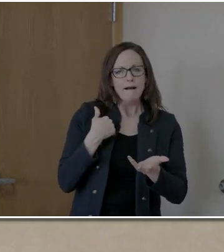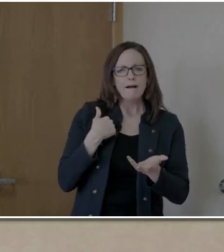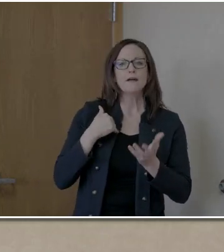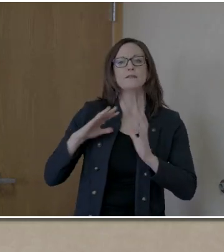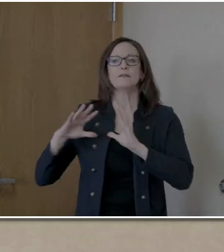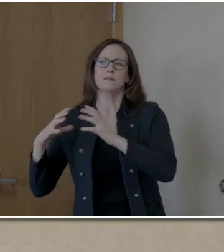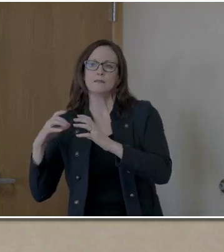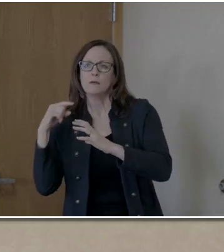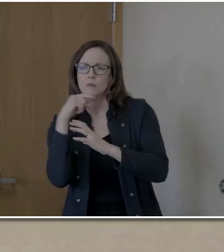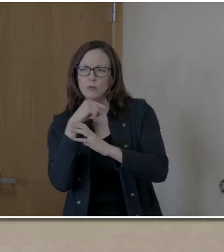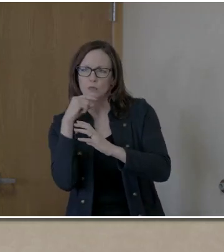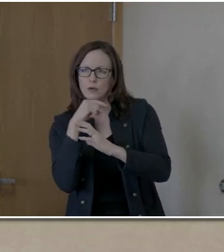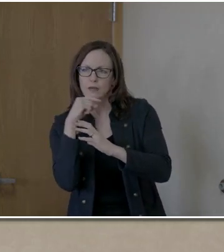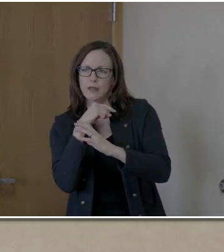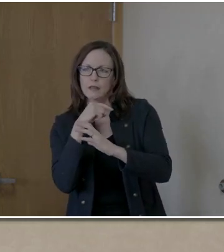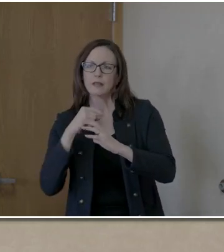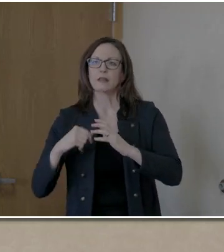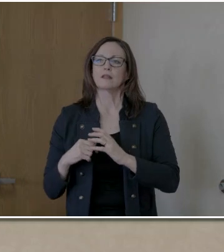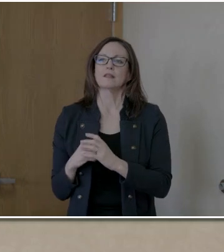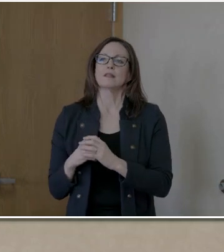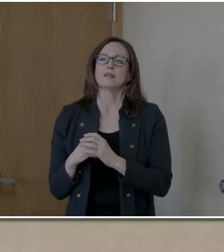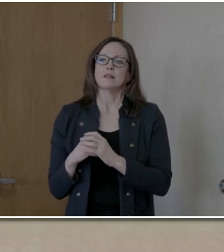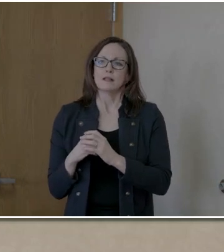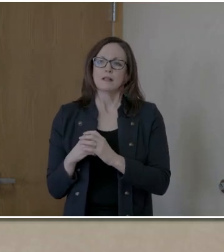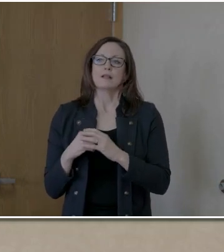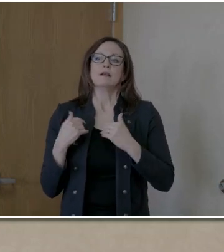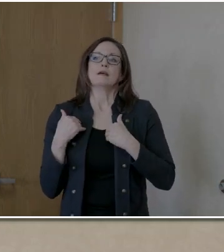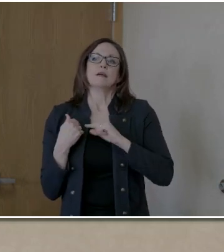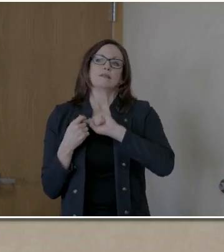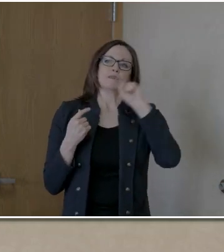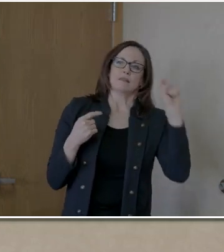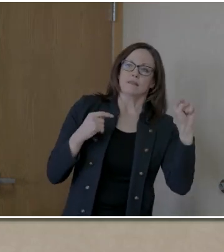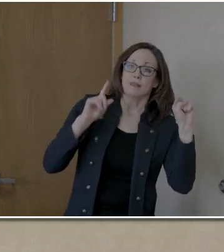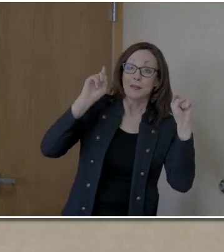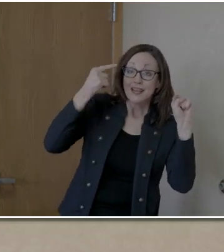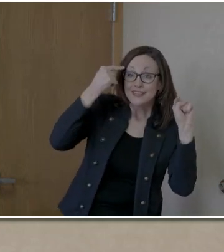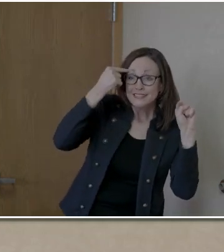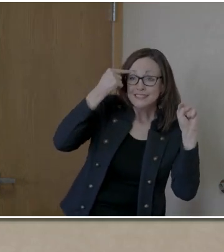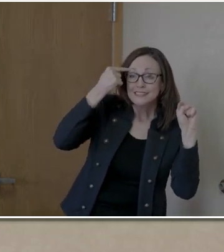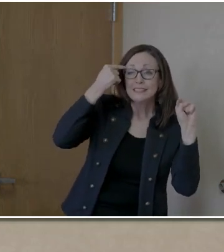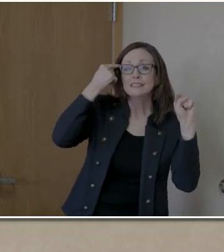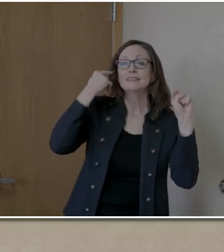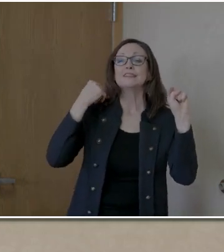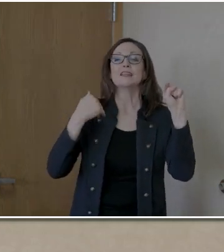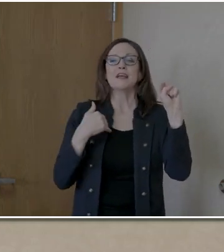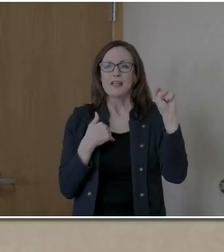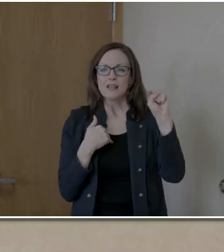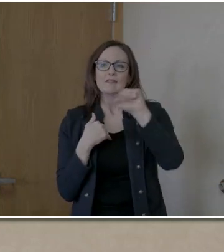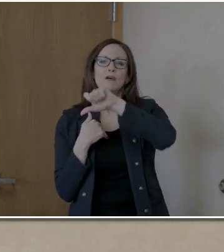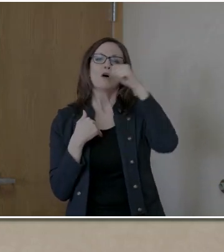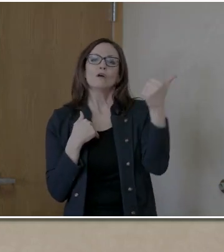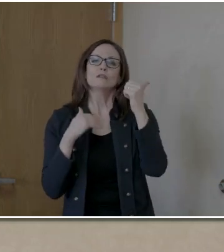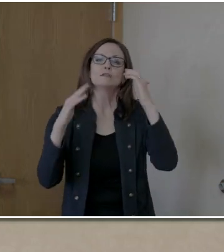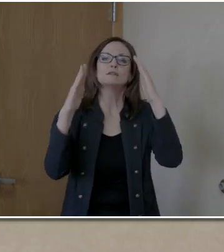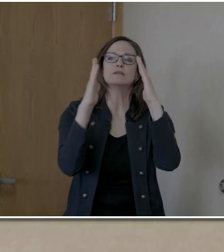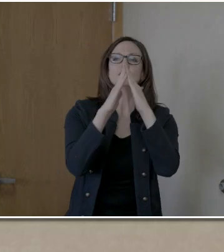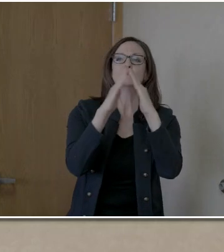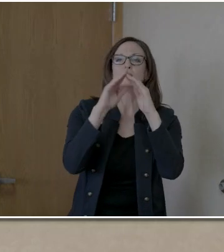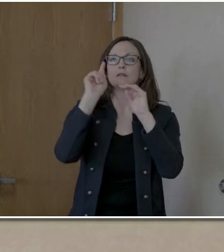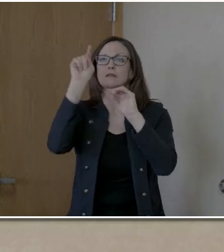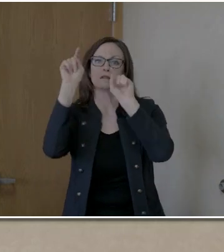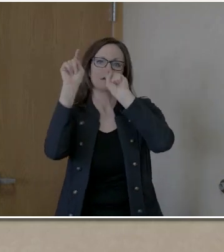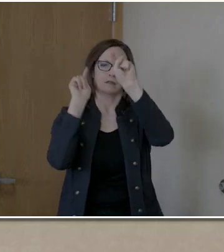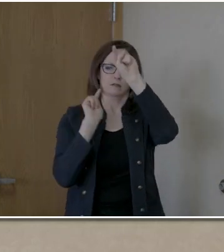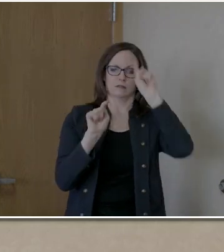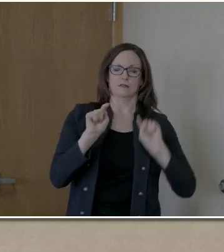is the testing capability with those mobile teams. And those teams are prepared to respond anywhere in the state, wherever